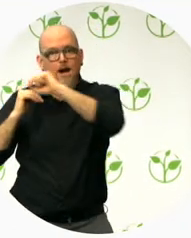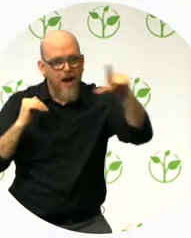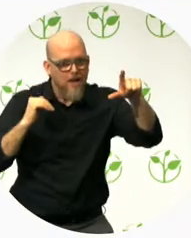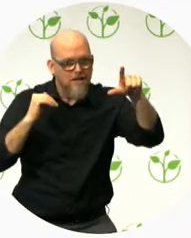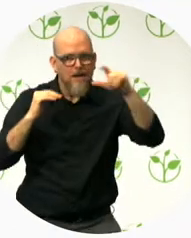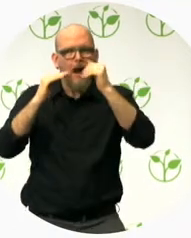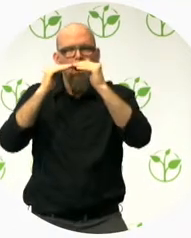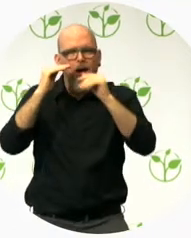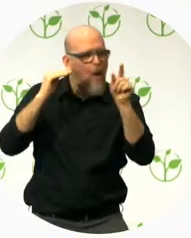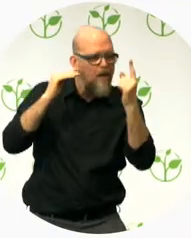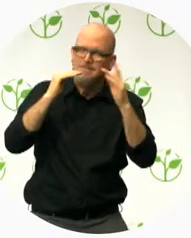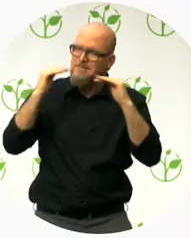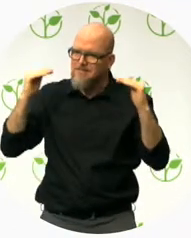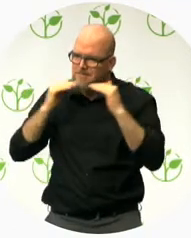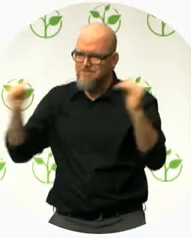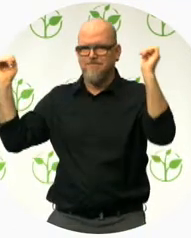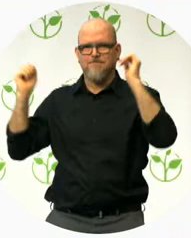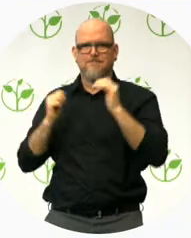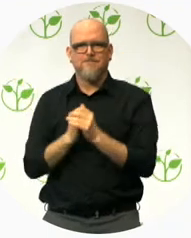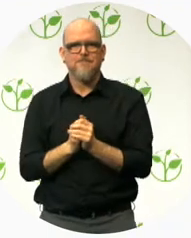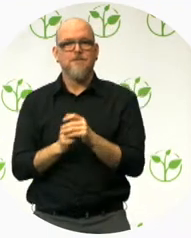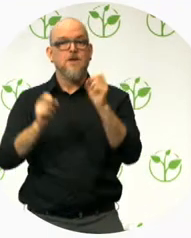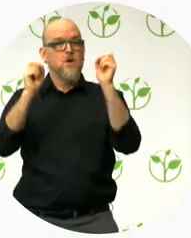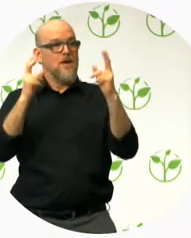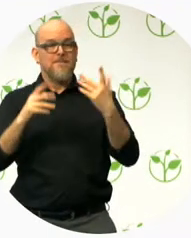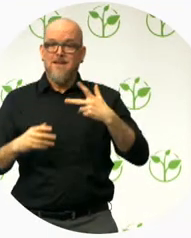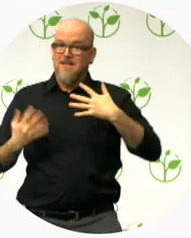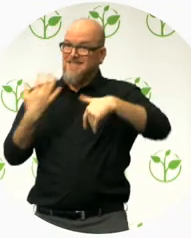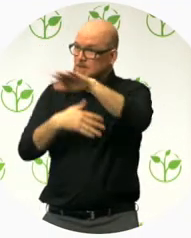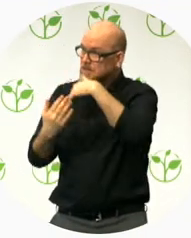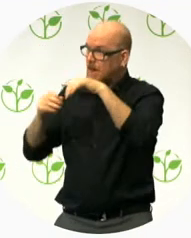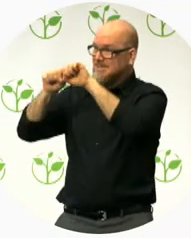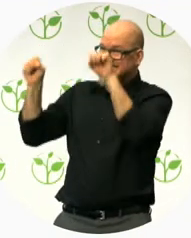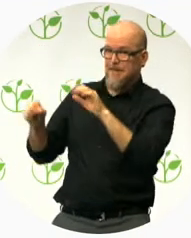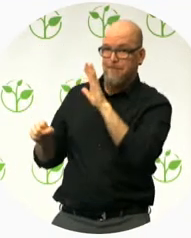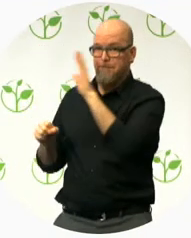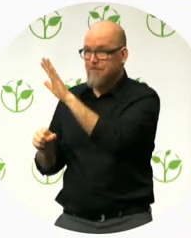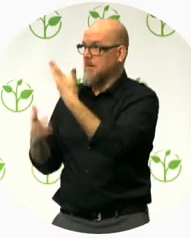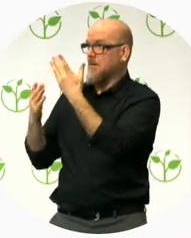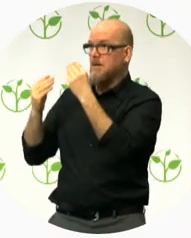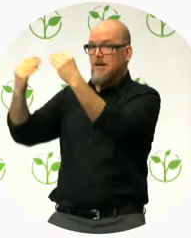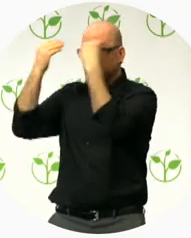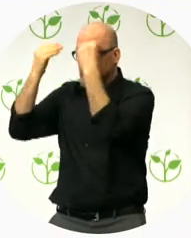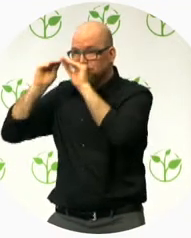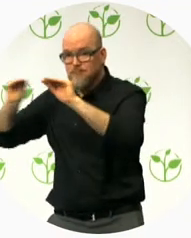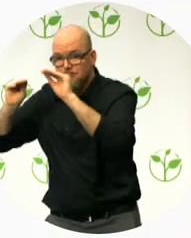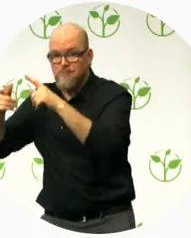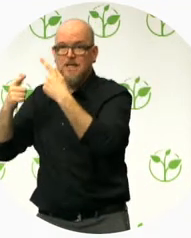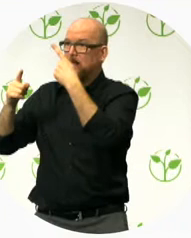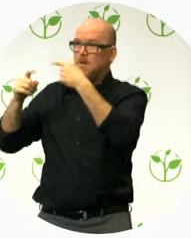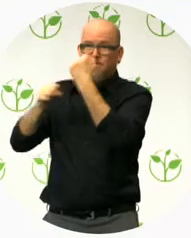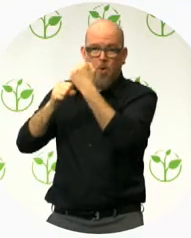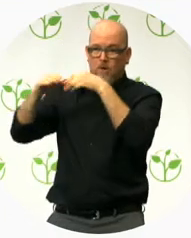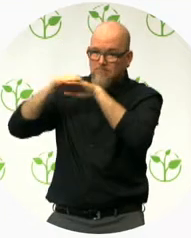welfare, education, employment, and you know, are fundamental for the empowerment of persons